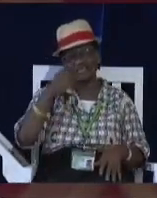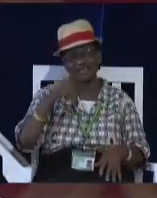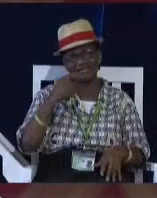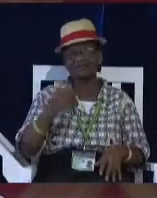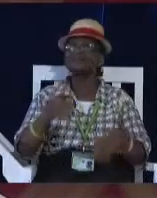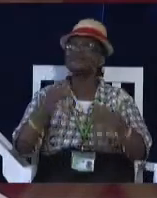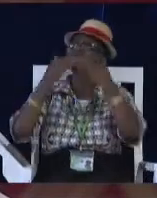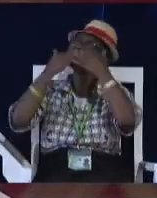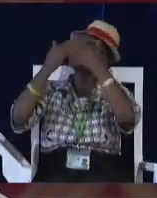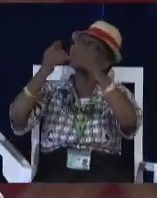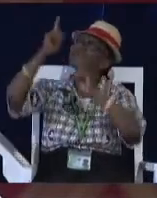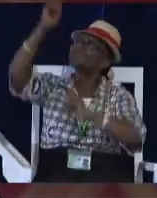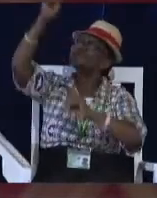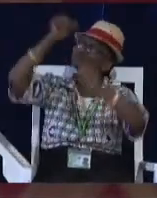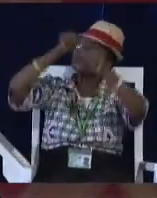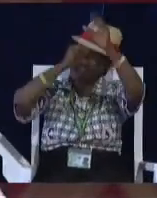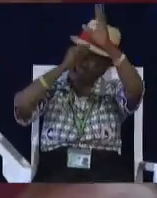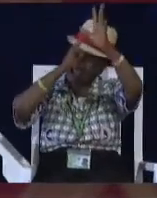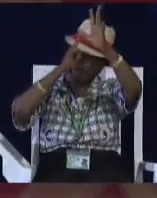thank you, Father.